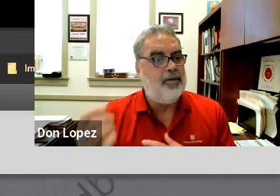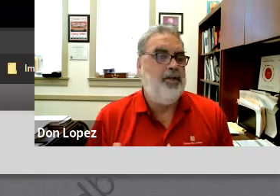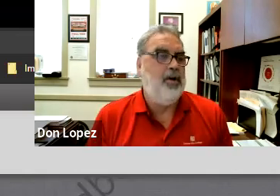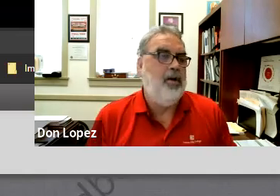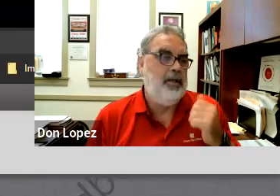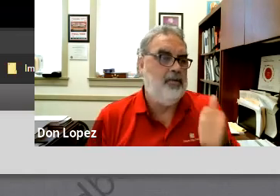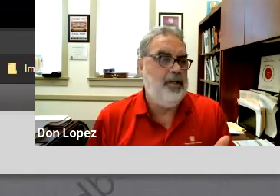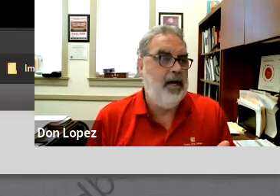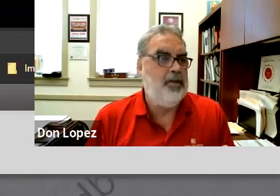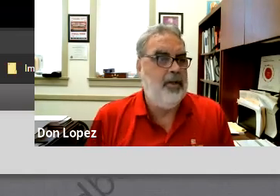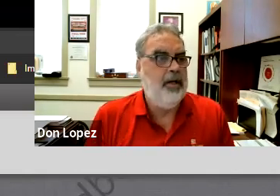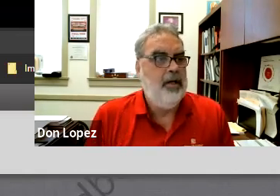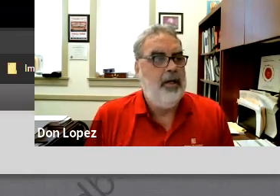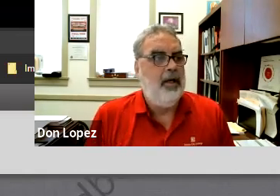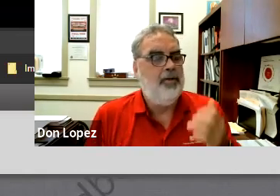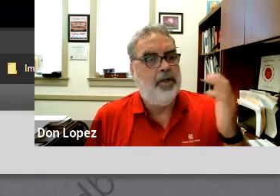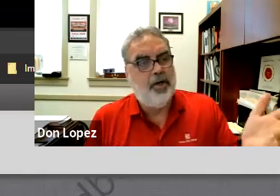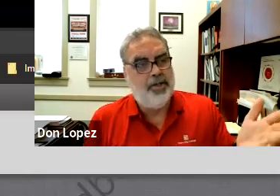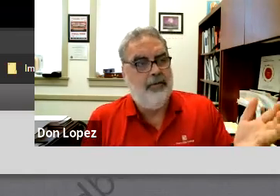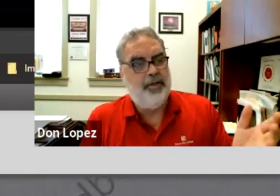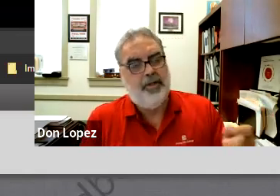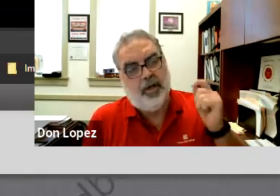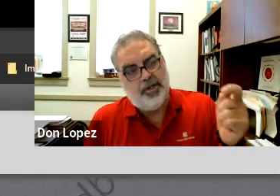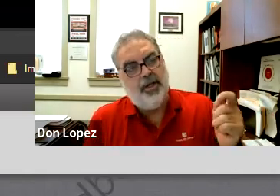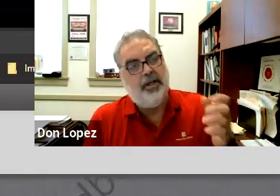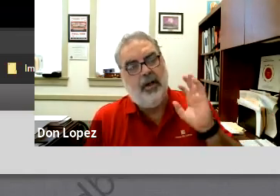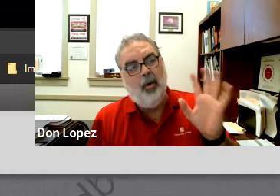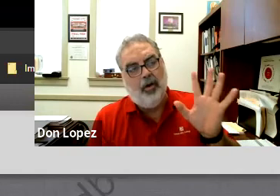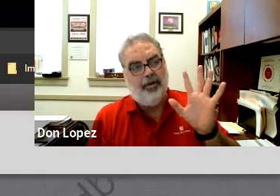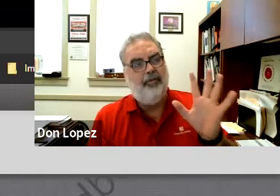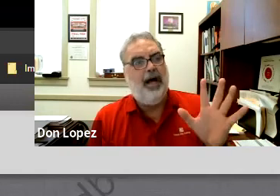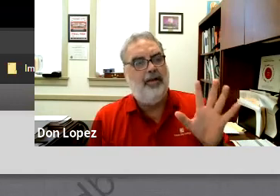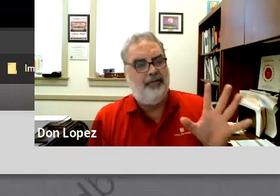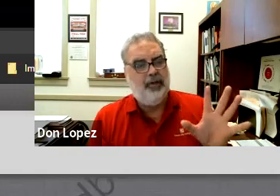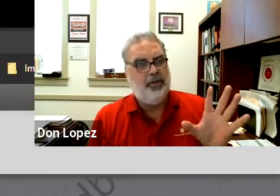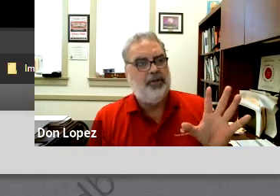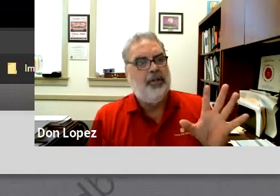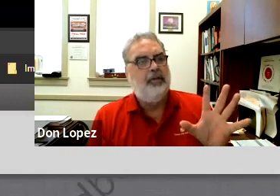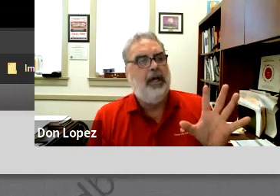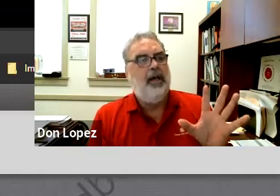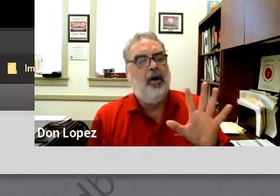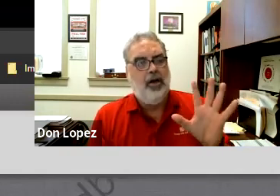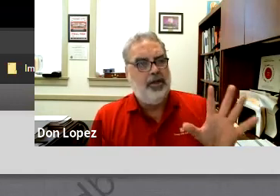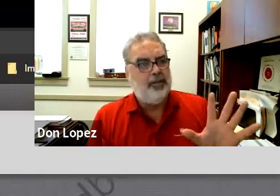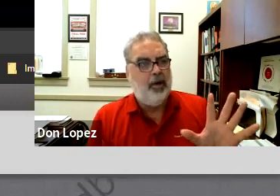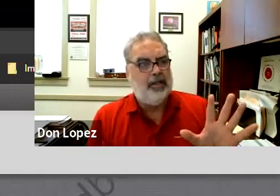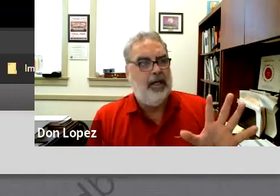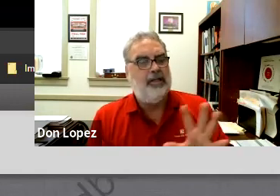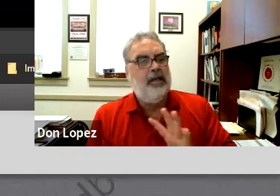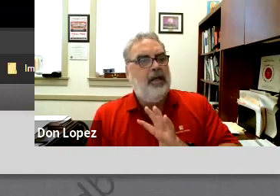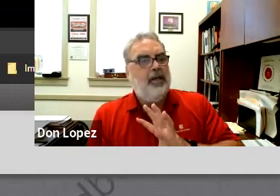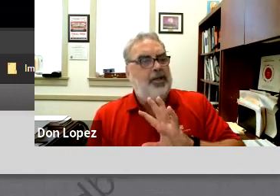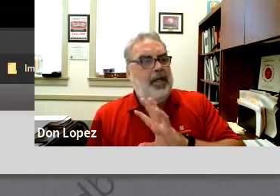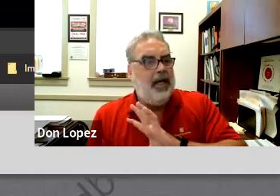reach out to your colleagues, reach out to the, you know, to Kirsten, for instance. Kirsten is a wealth of knowledge, folks, okay, on this